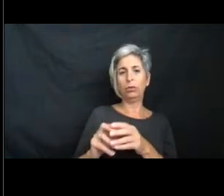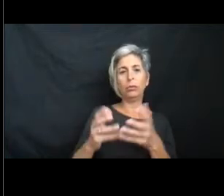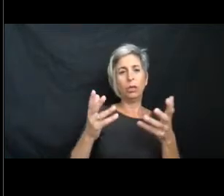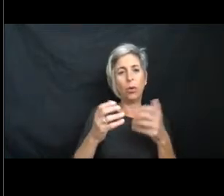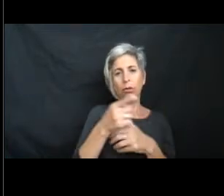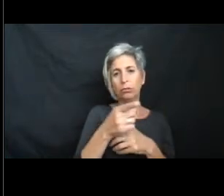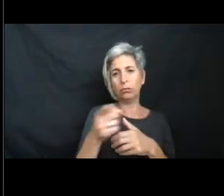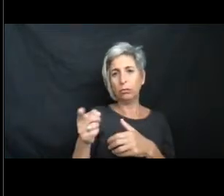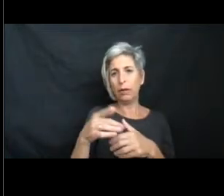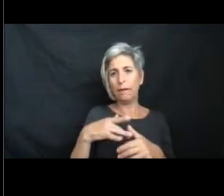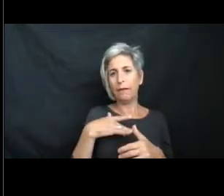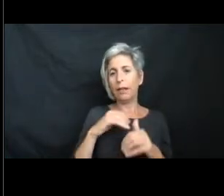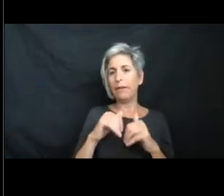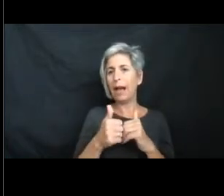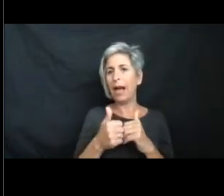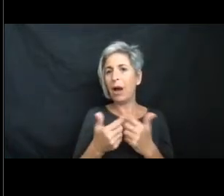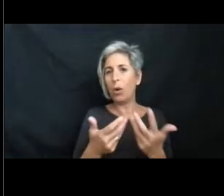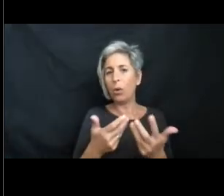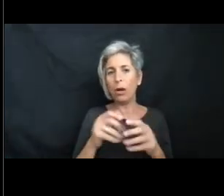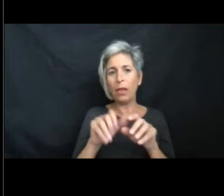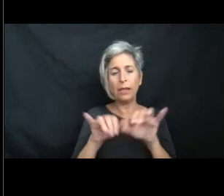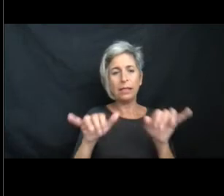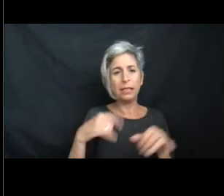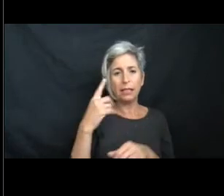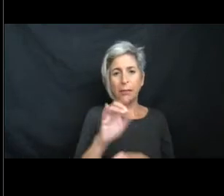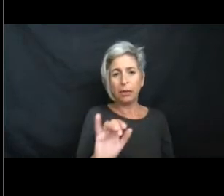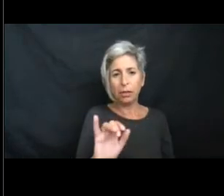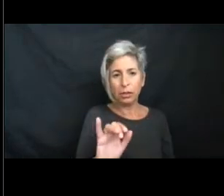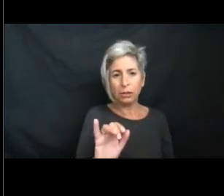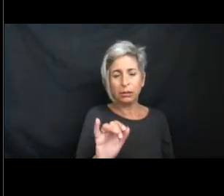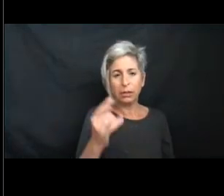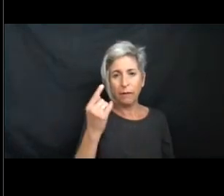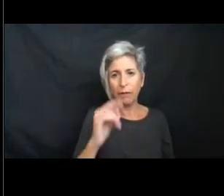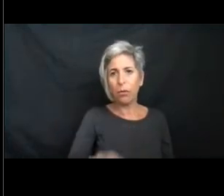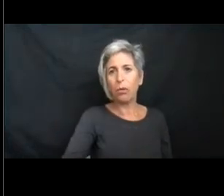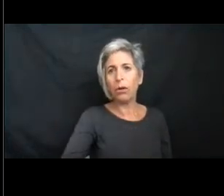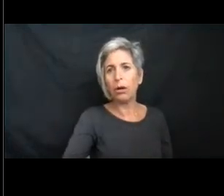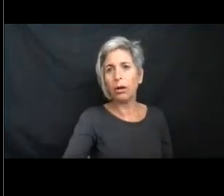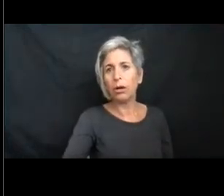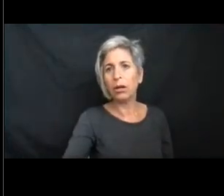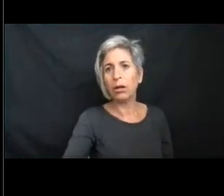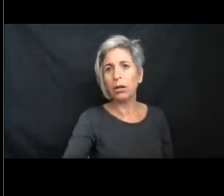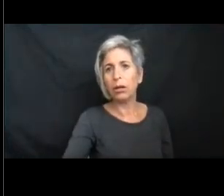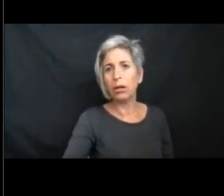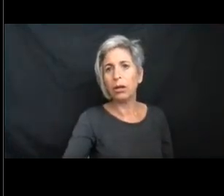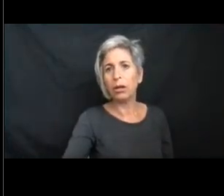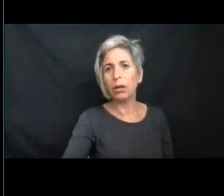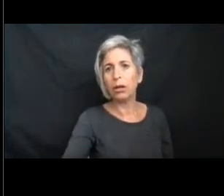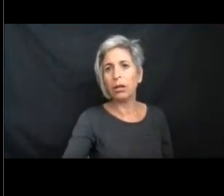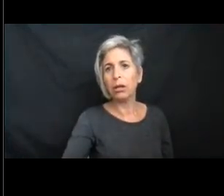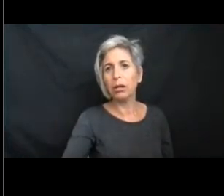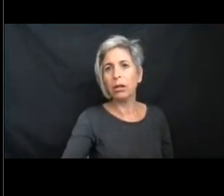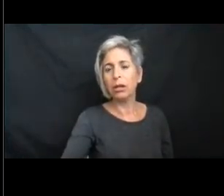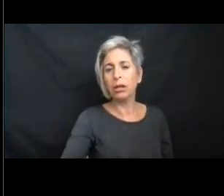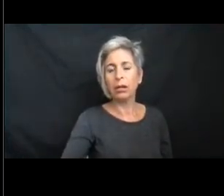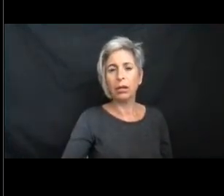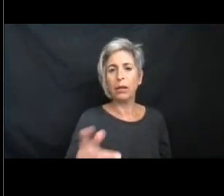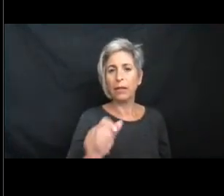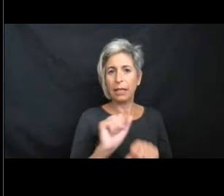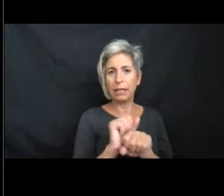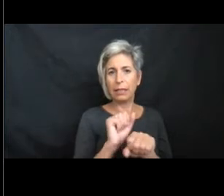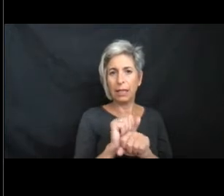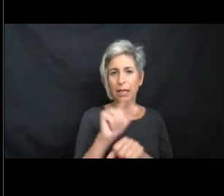a feel of how the system looks for the staff. The city